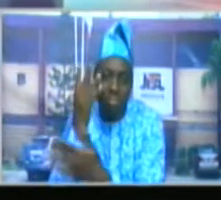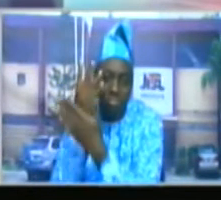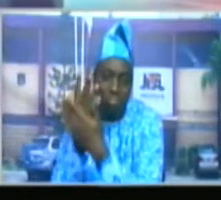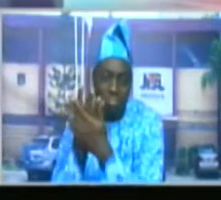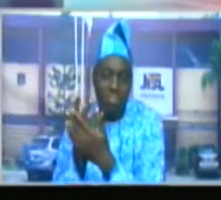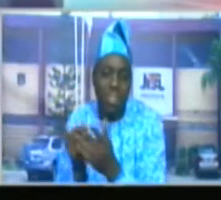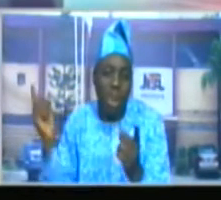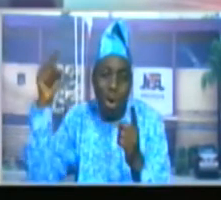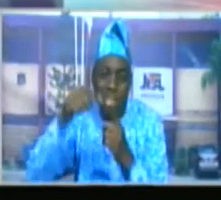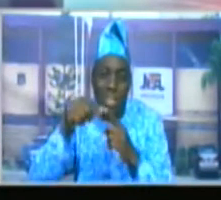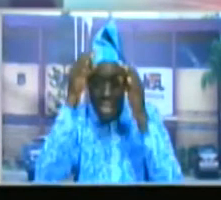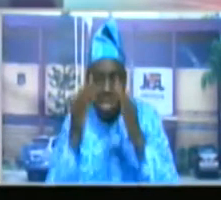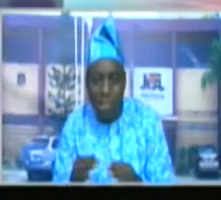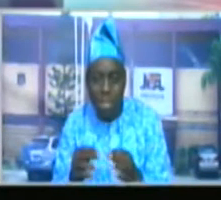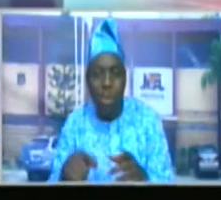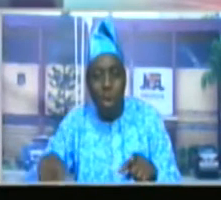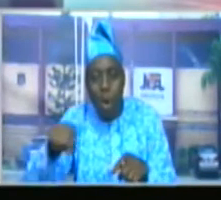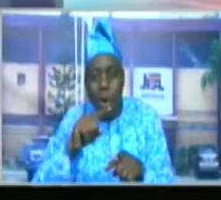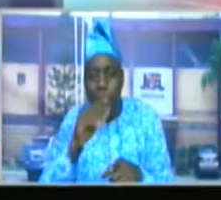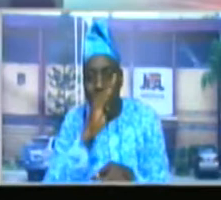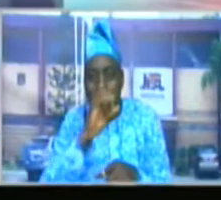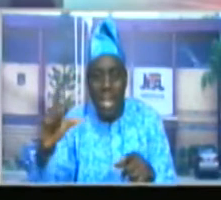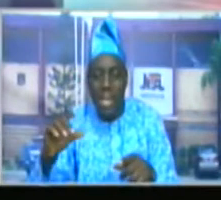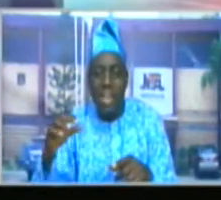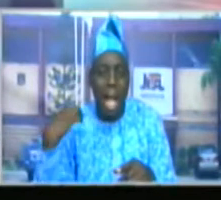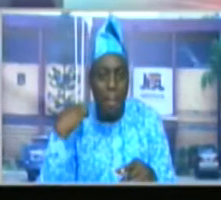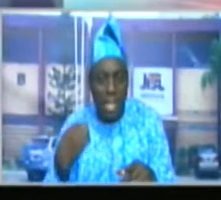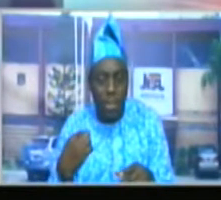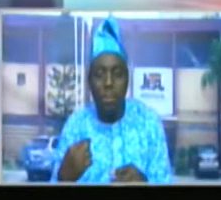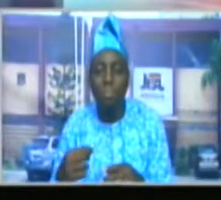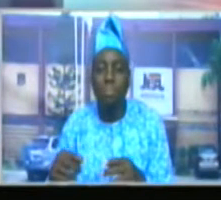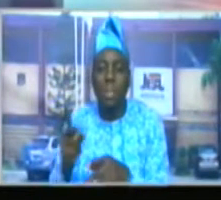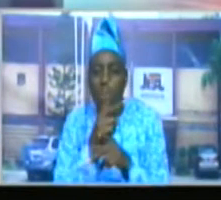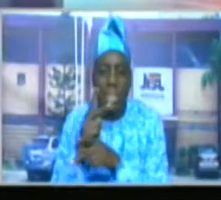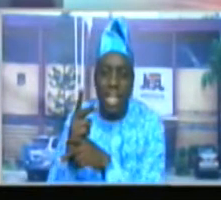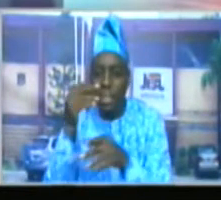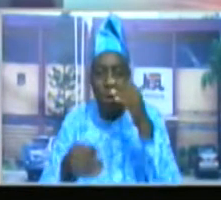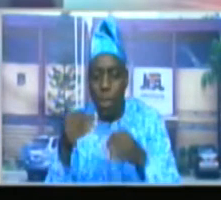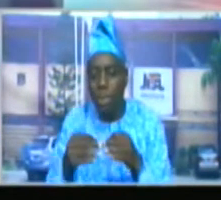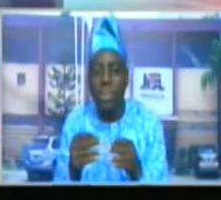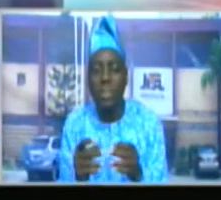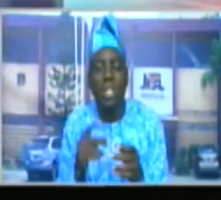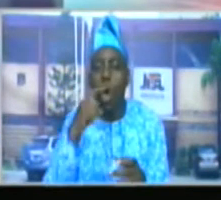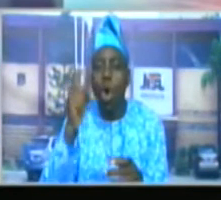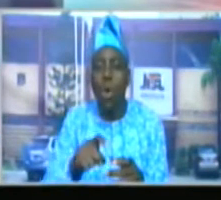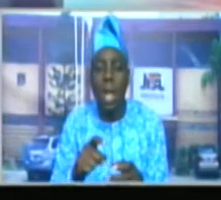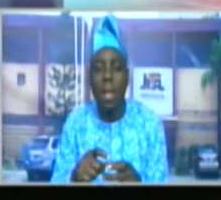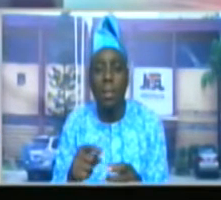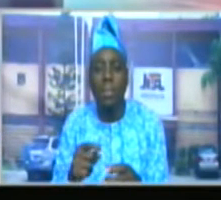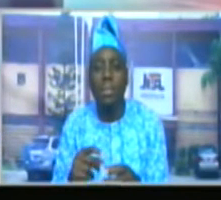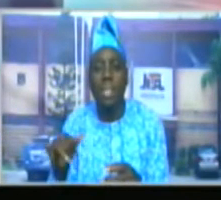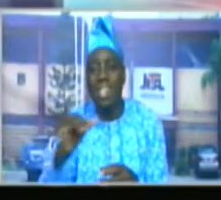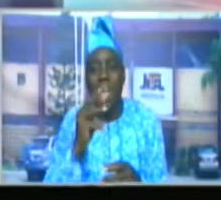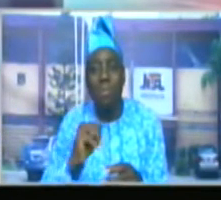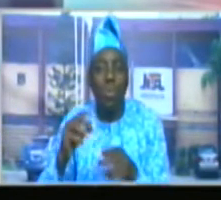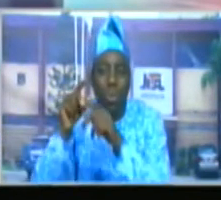the determination of their bail application. The presiding judge, Justice Adeyemi Ajayi, ordered the defendant to be remanded